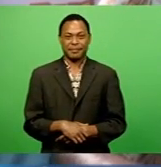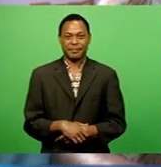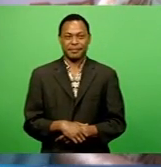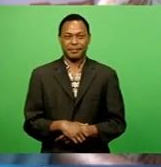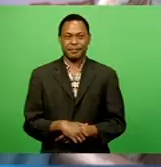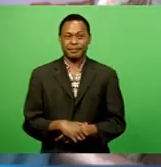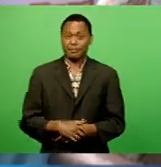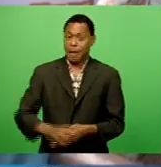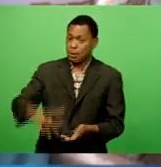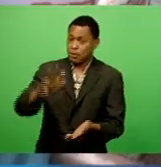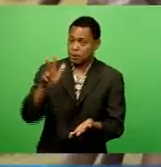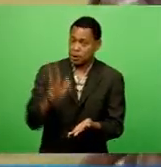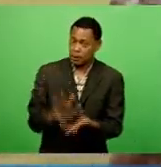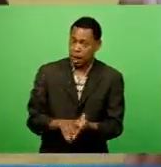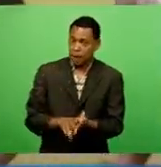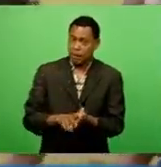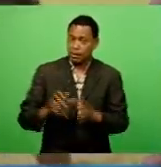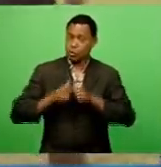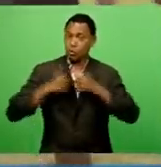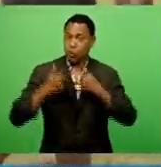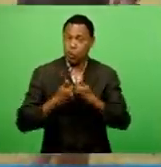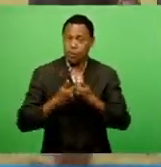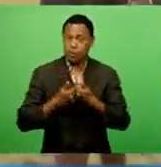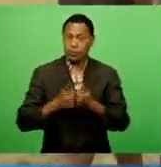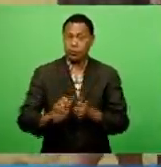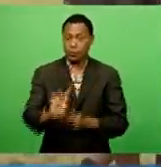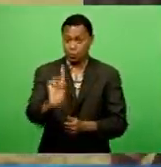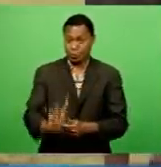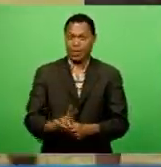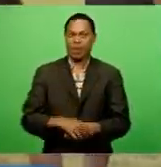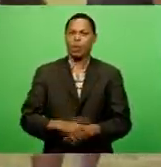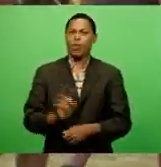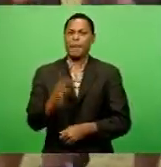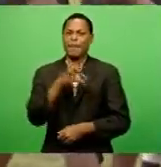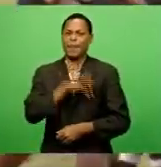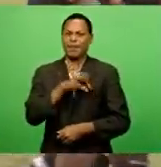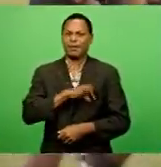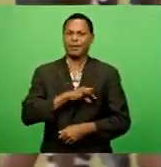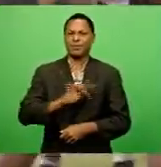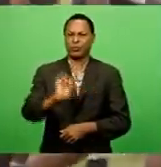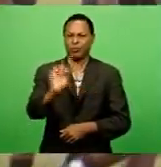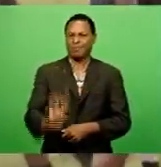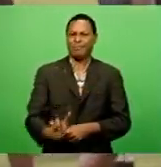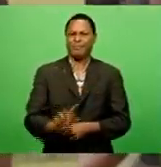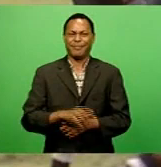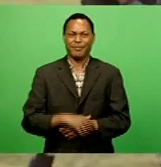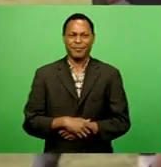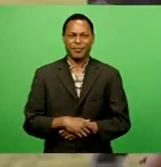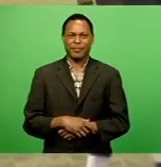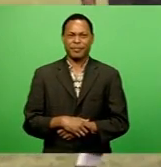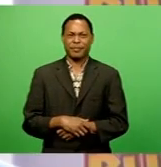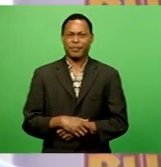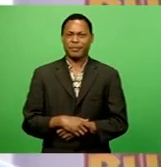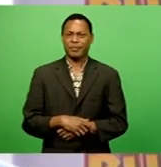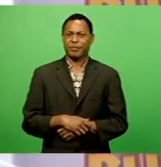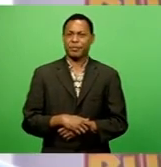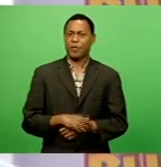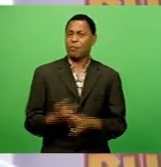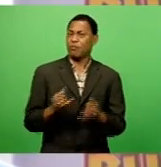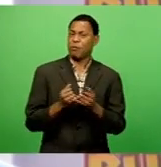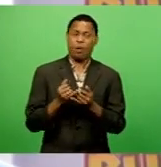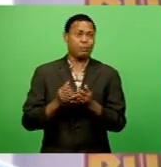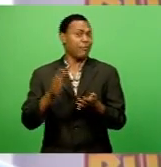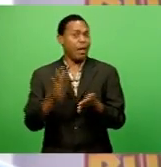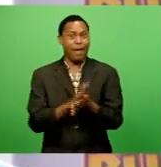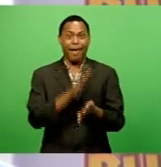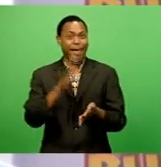deal today, which will surely benefit thousands of Fijians, and especially the Fiji 7 sides. We're very happy